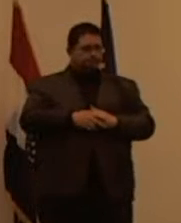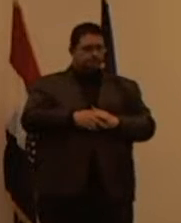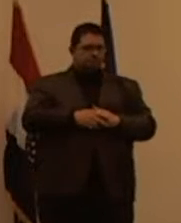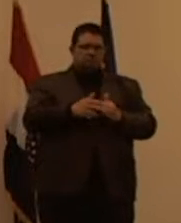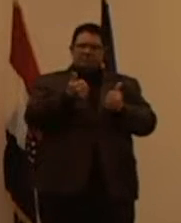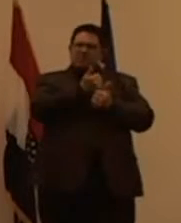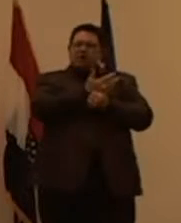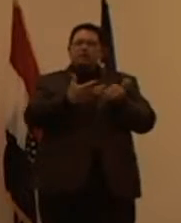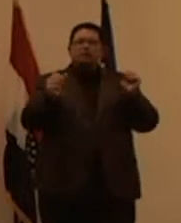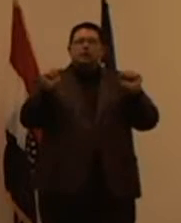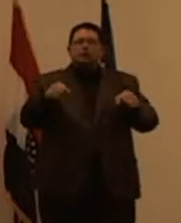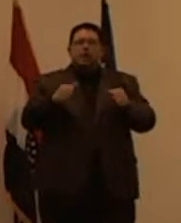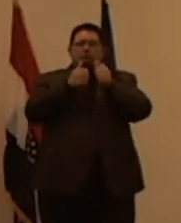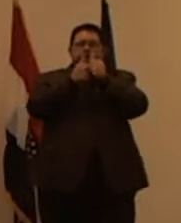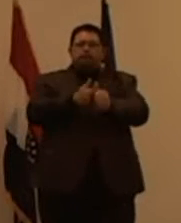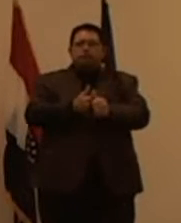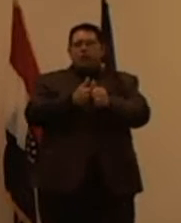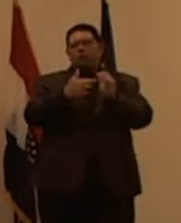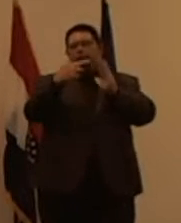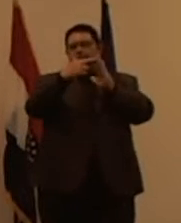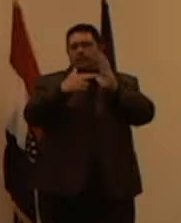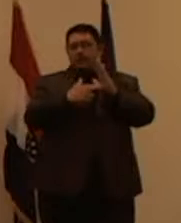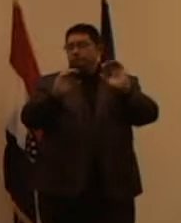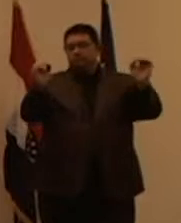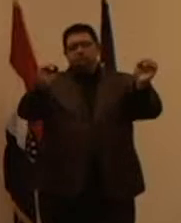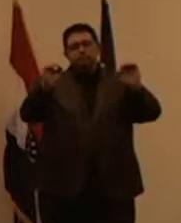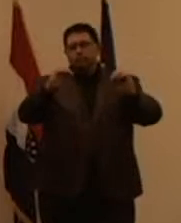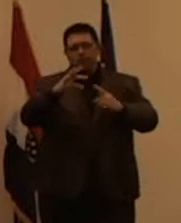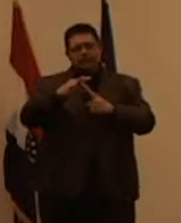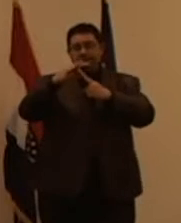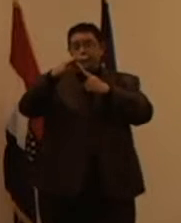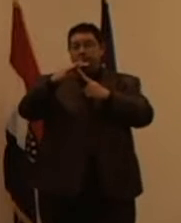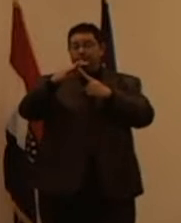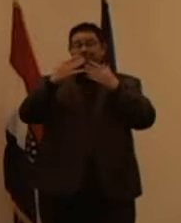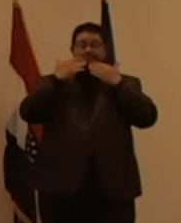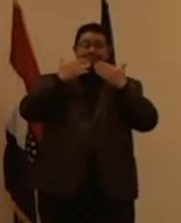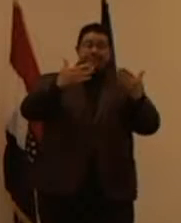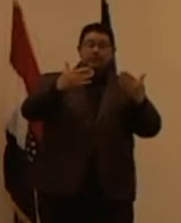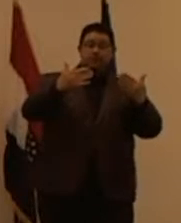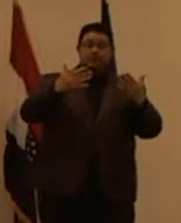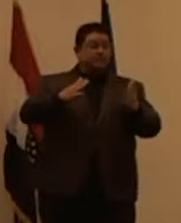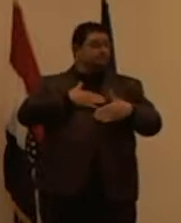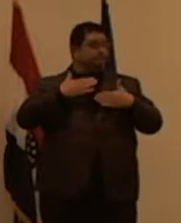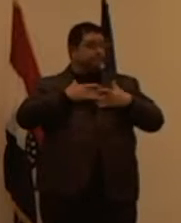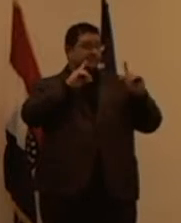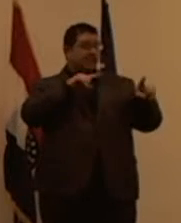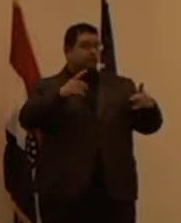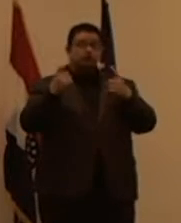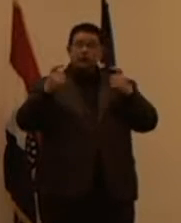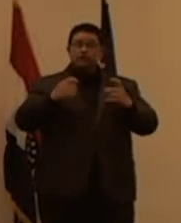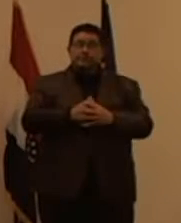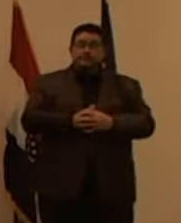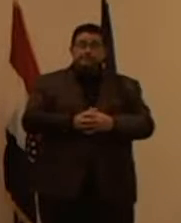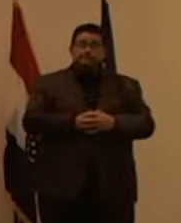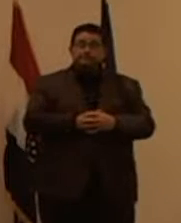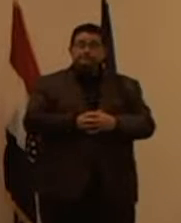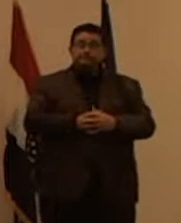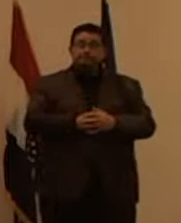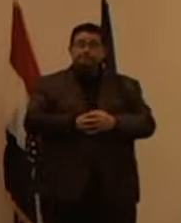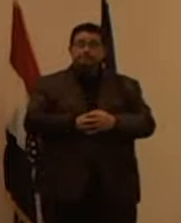our guidelines. No one is an exception. Thank you, and I'd be glad to answer any questions.